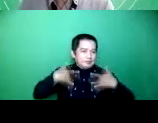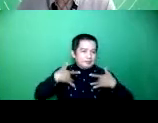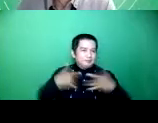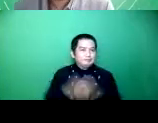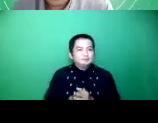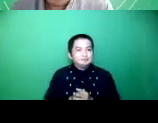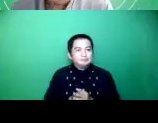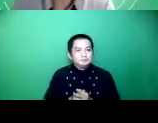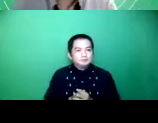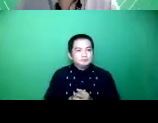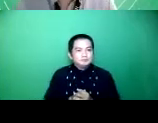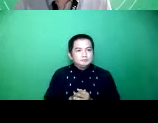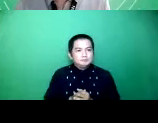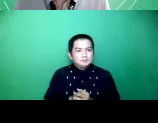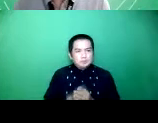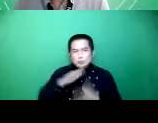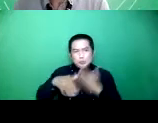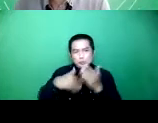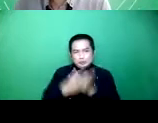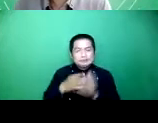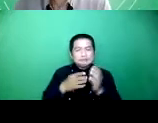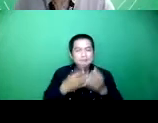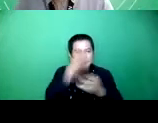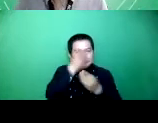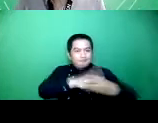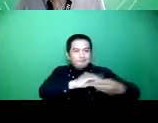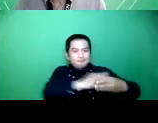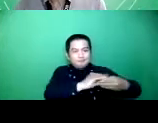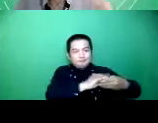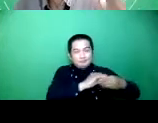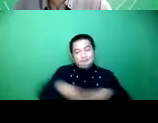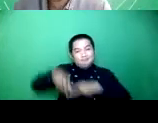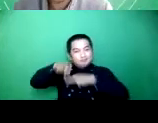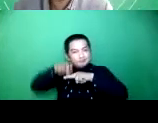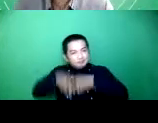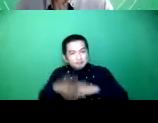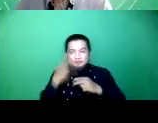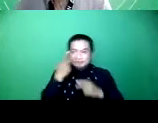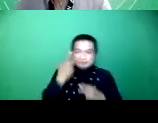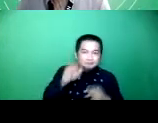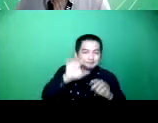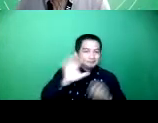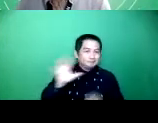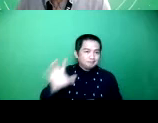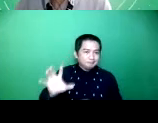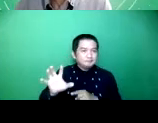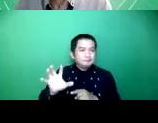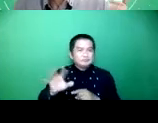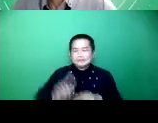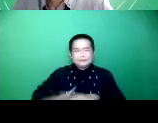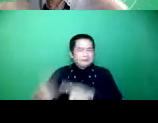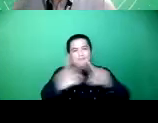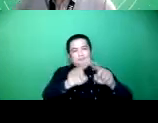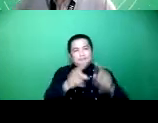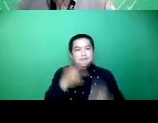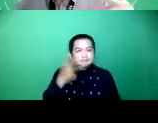of it that way, a lot of all inventions that we have, this chair that you're sitting on, the screen that you're reading, everything is